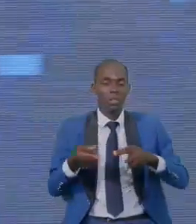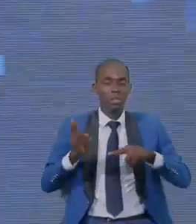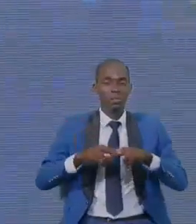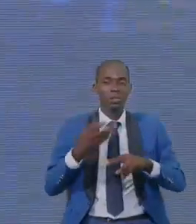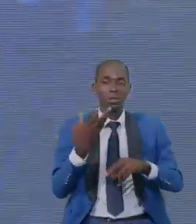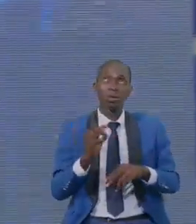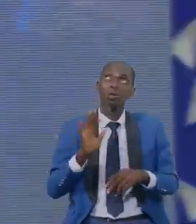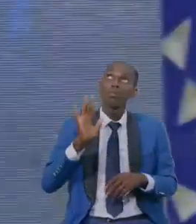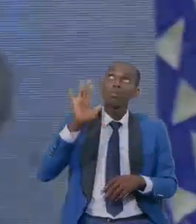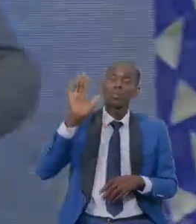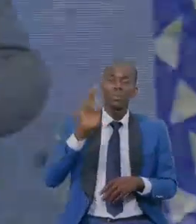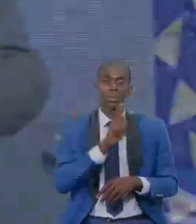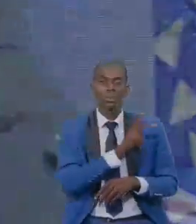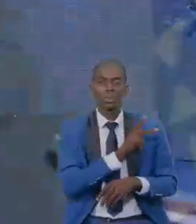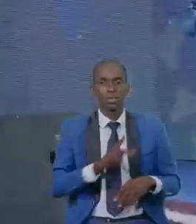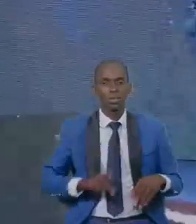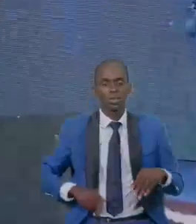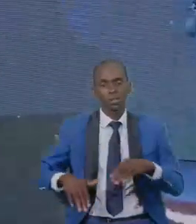kingdom.